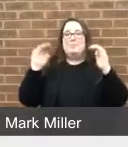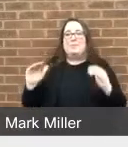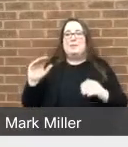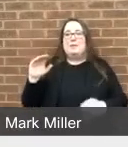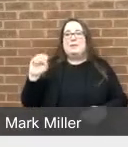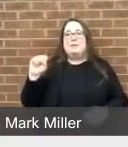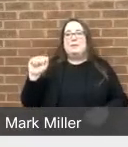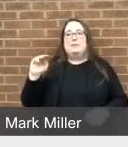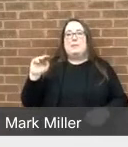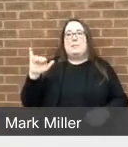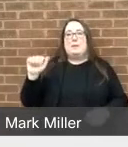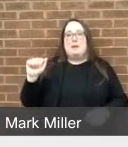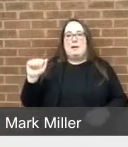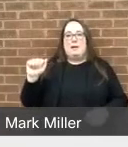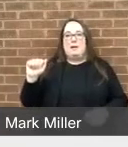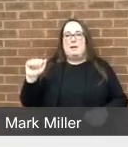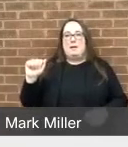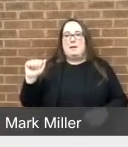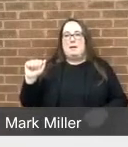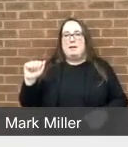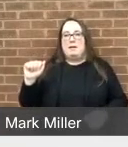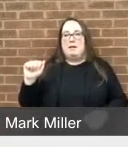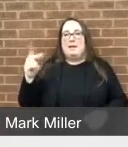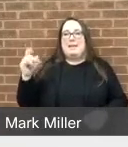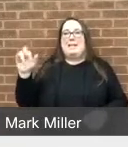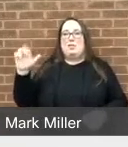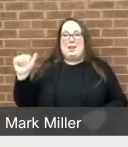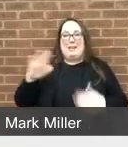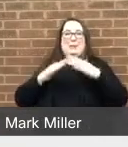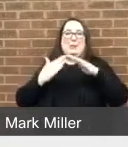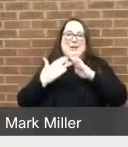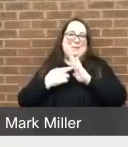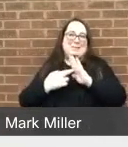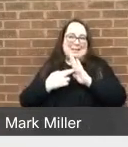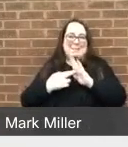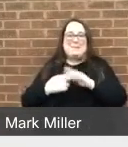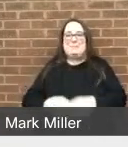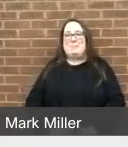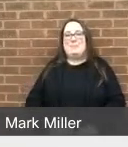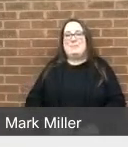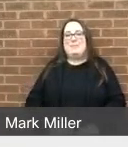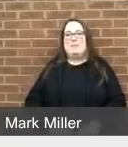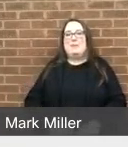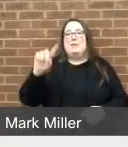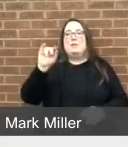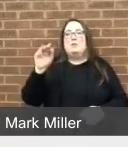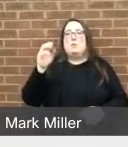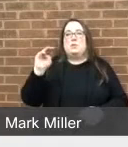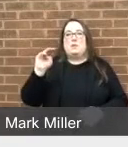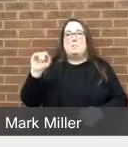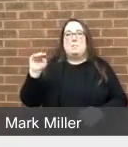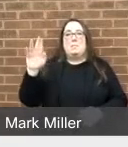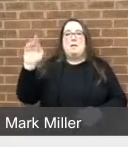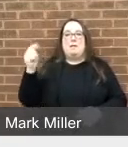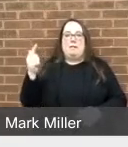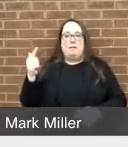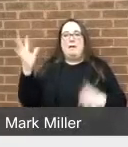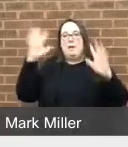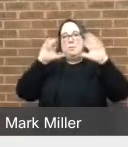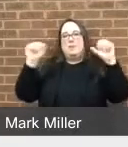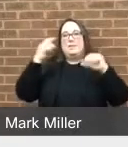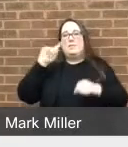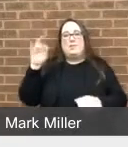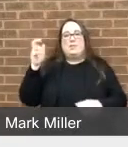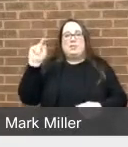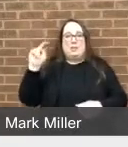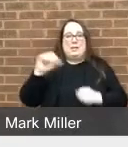Samya Hira, who is a community representative. Zhou Tam Meng, President of the Chin Association